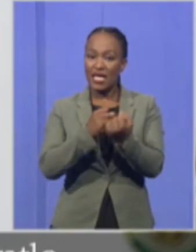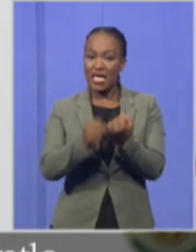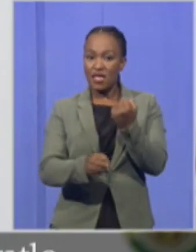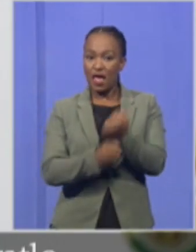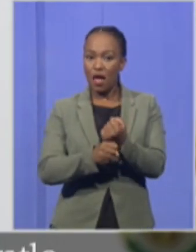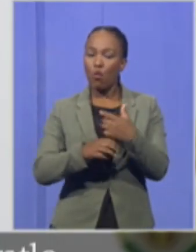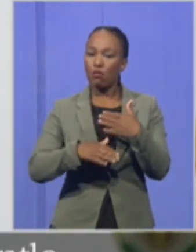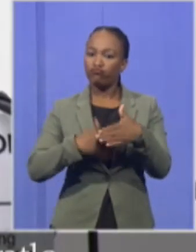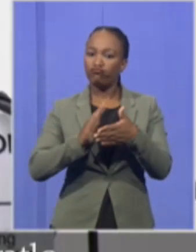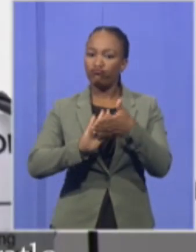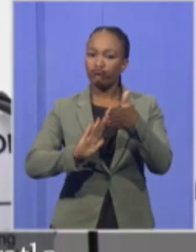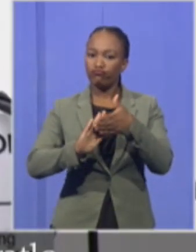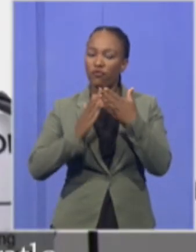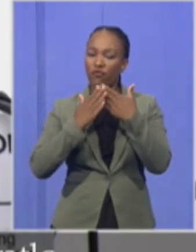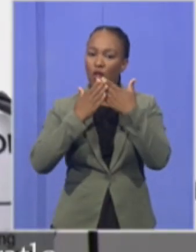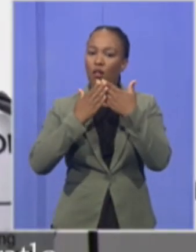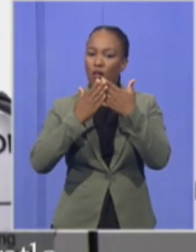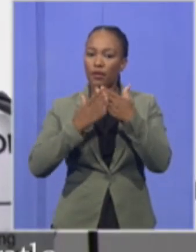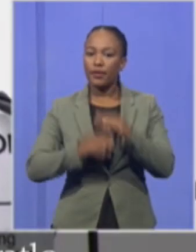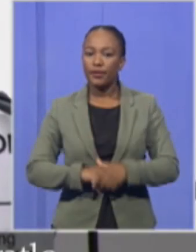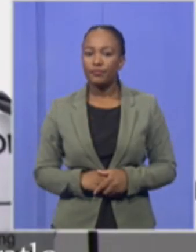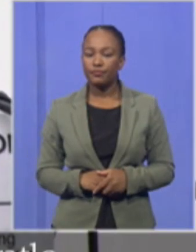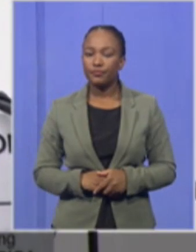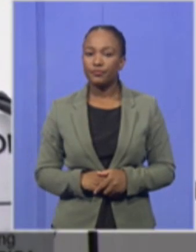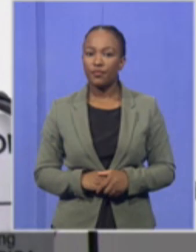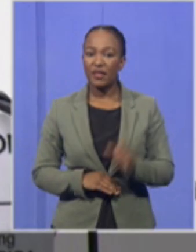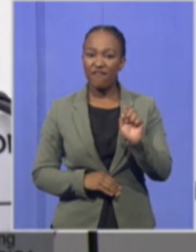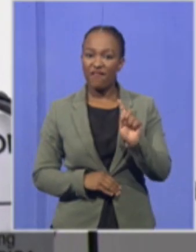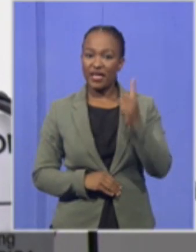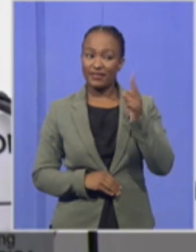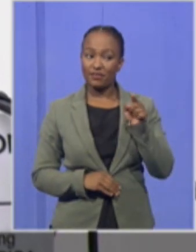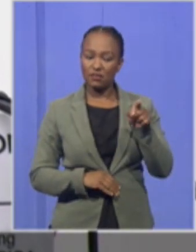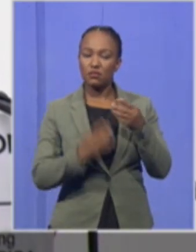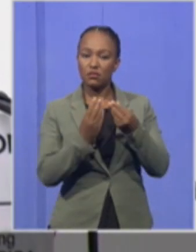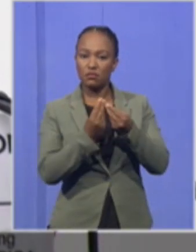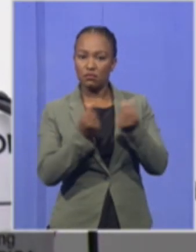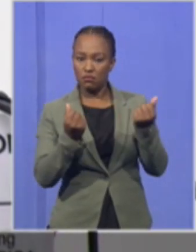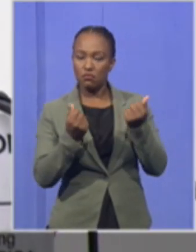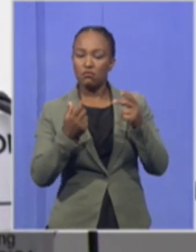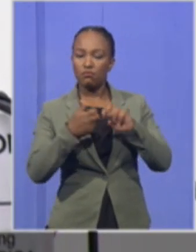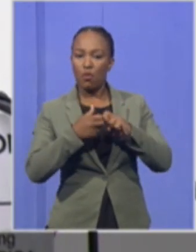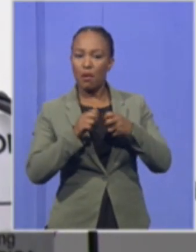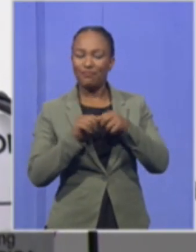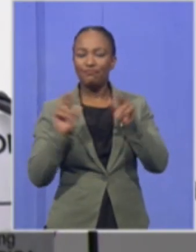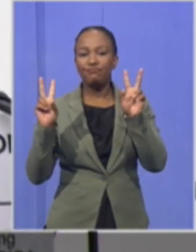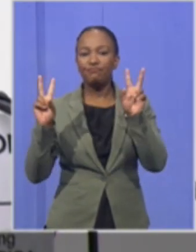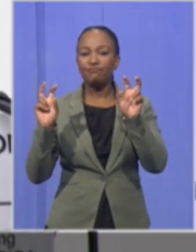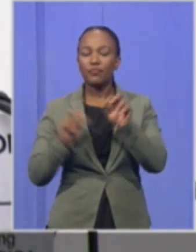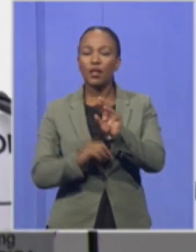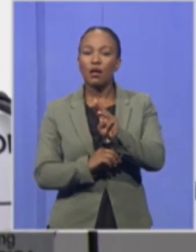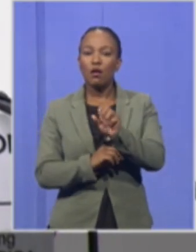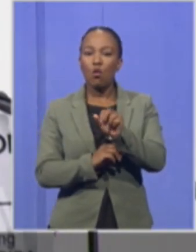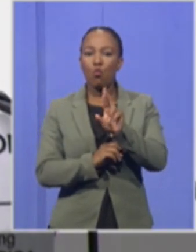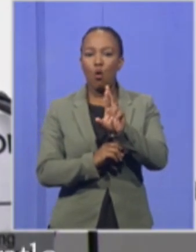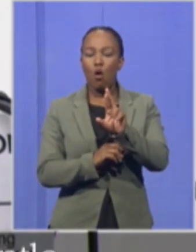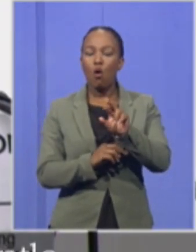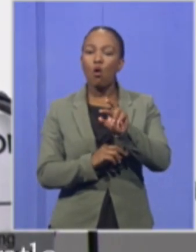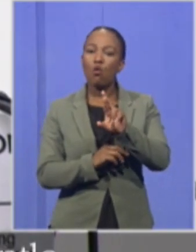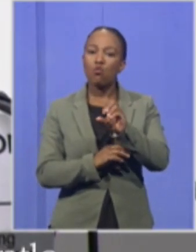dikgoreletsi. The first intervention that we have put in place is the war room where we are going to